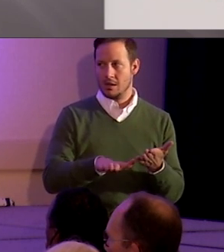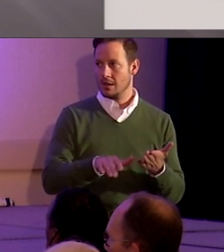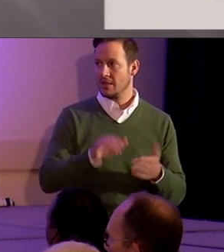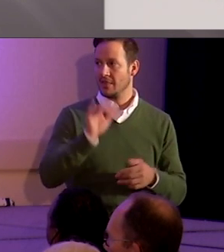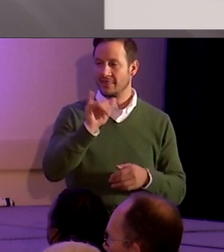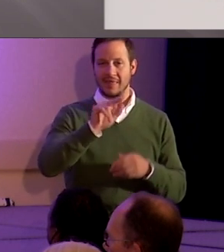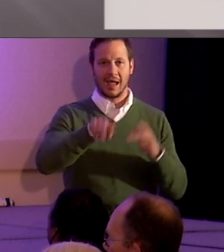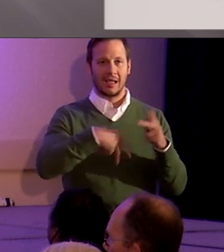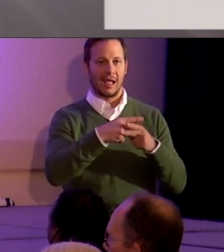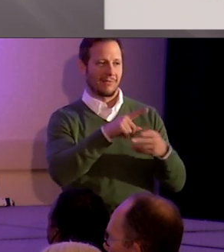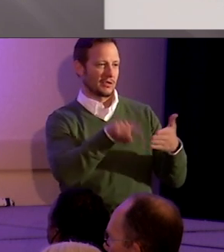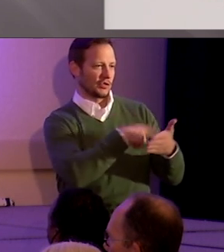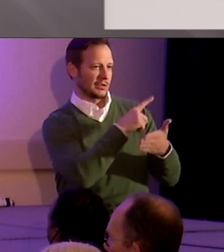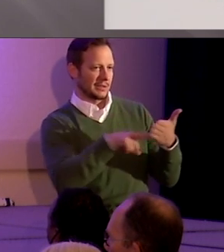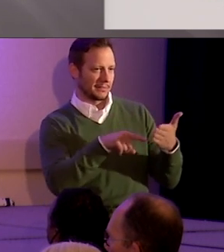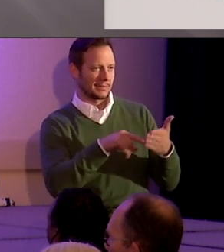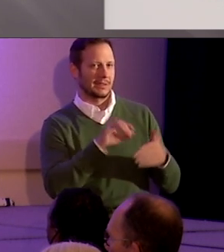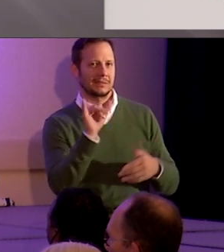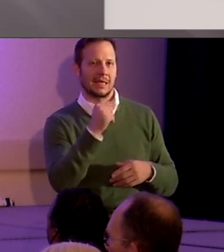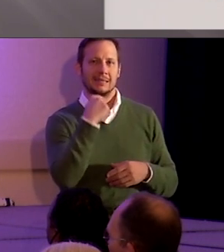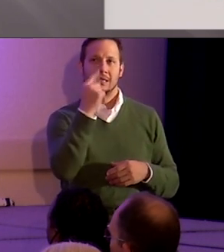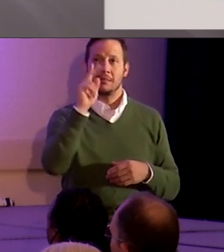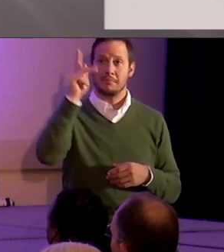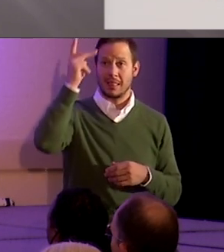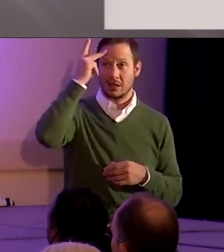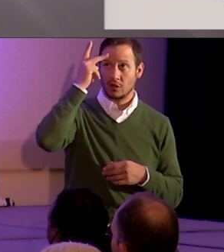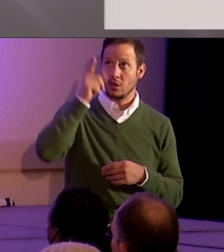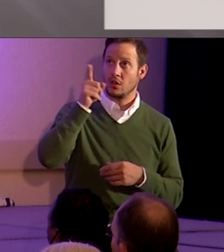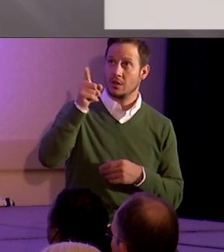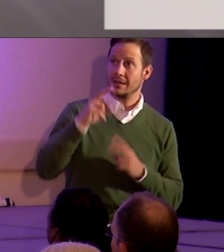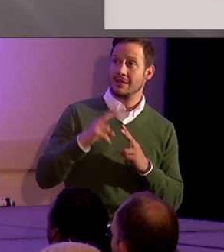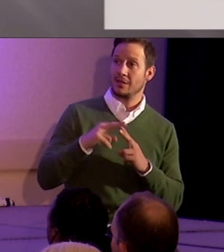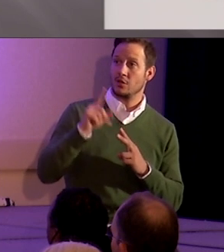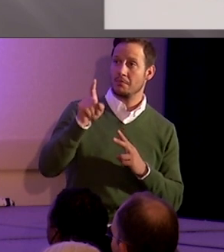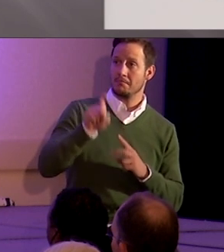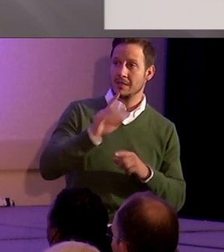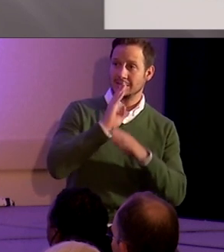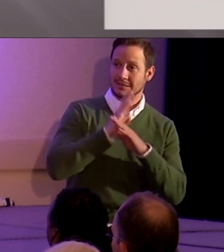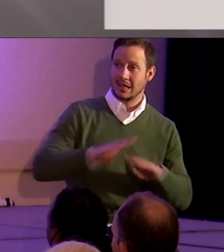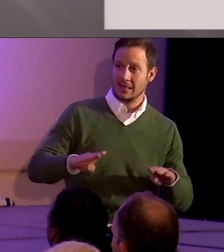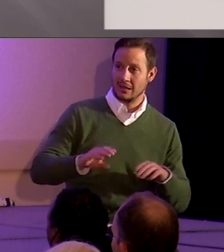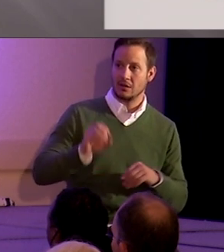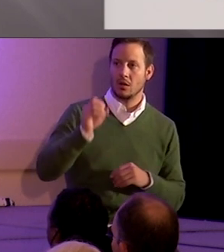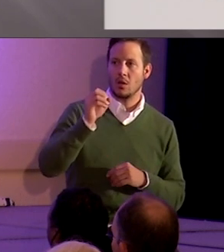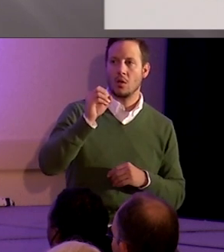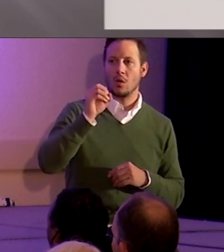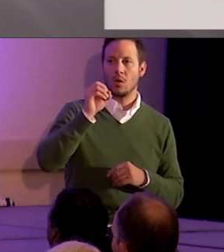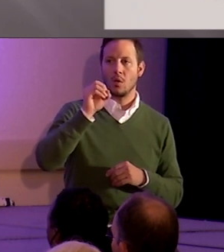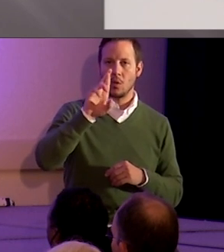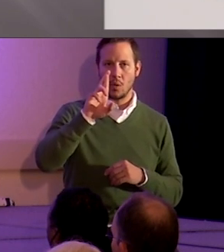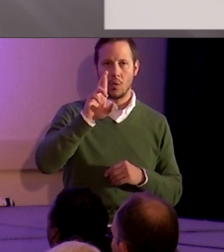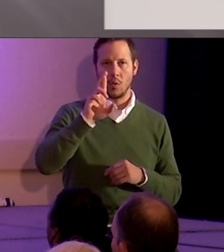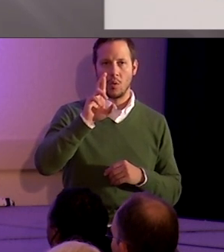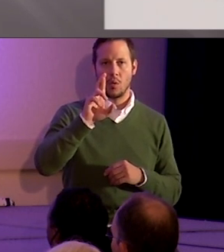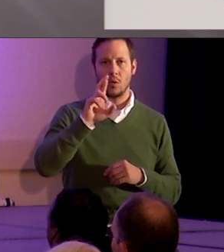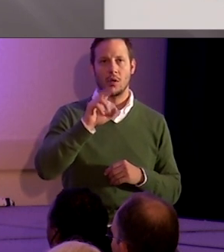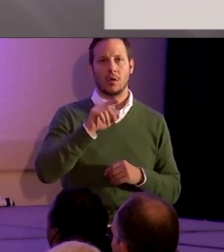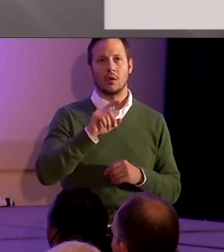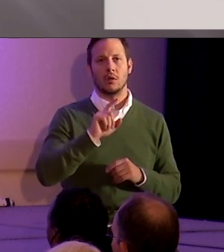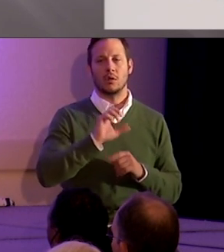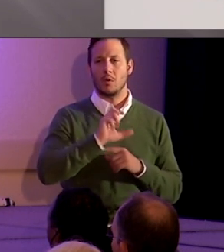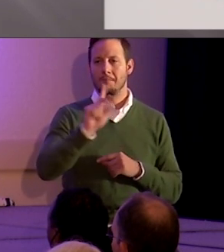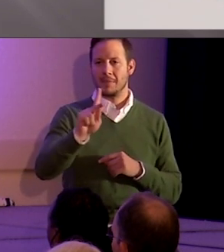to telling exiled political opponents that they must either remain silent or dissent in their countries of